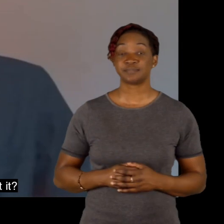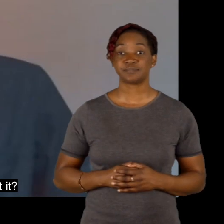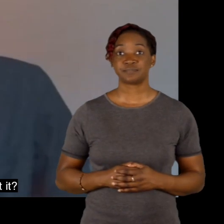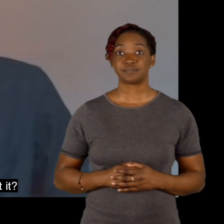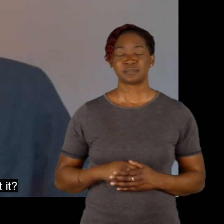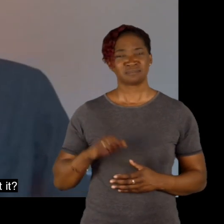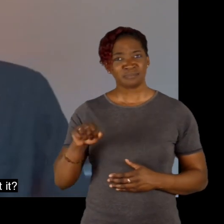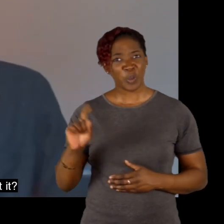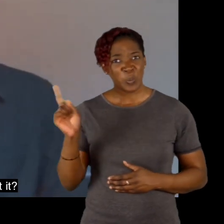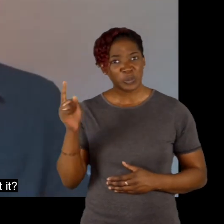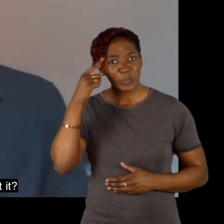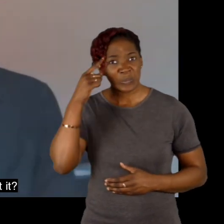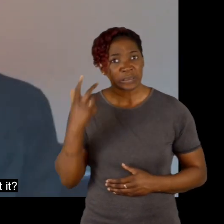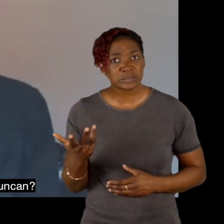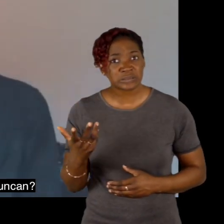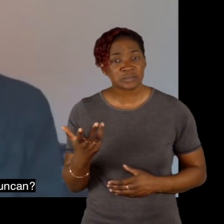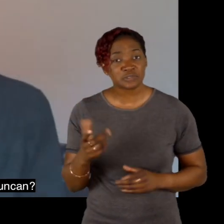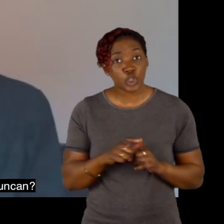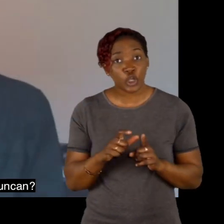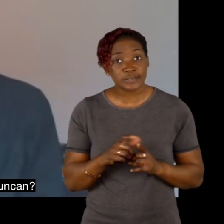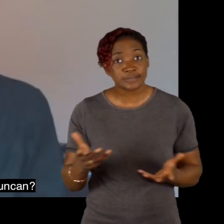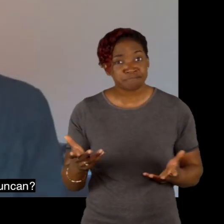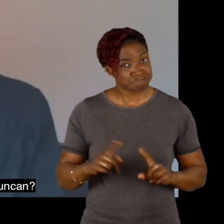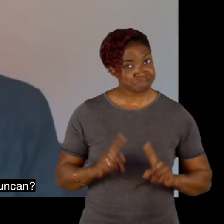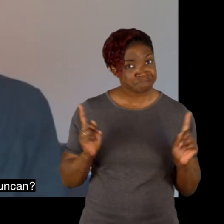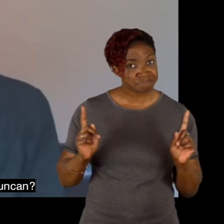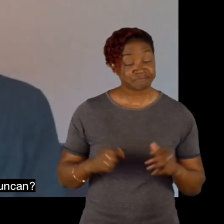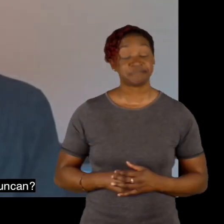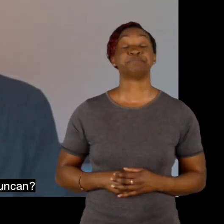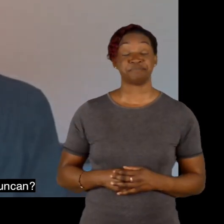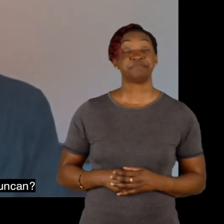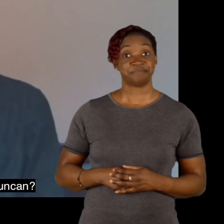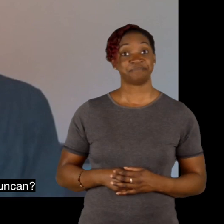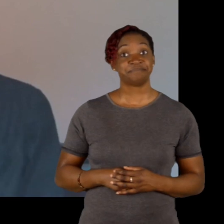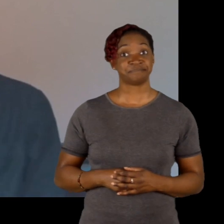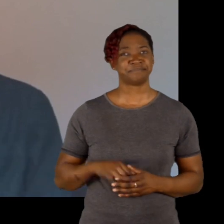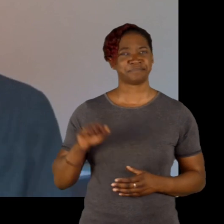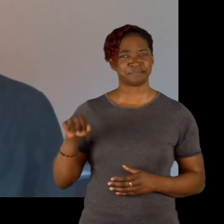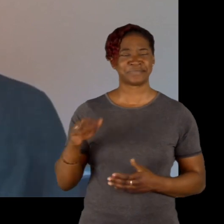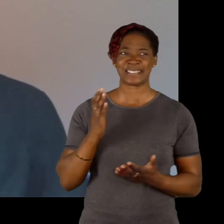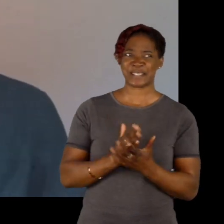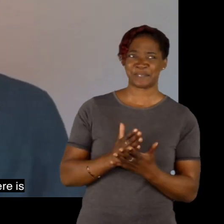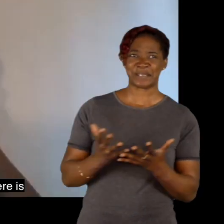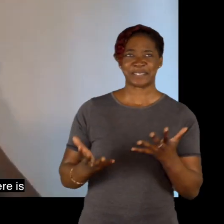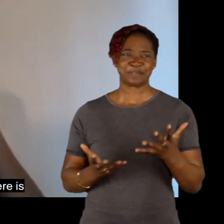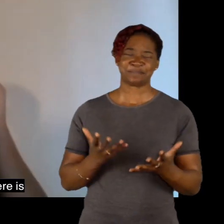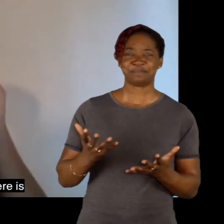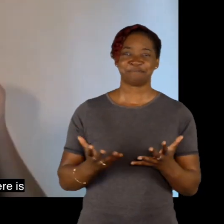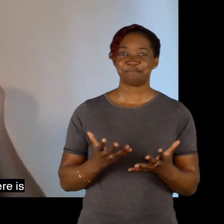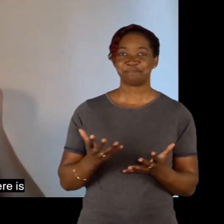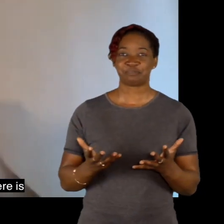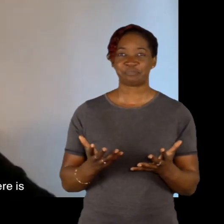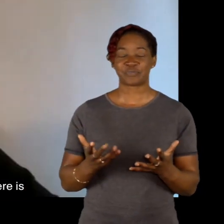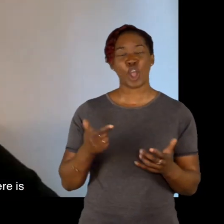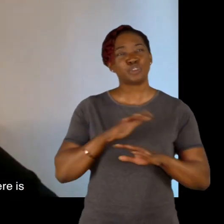Very different treatment, wasn't it? Yeah, what did you make of that one, Duncan? A little bit different. Yeah, I mean,